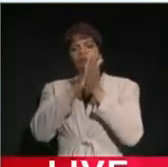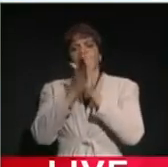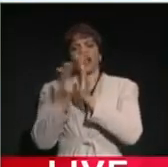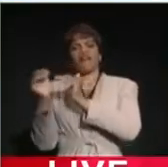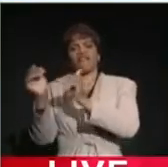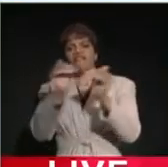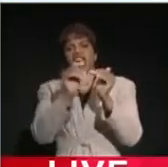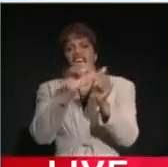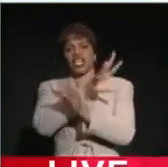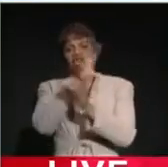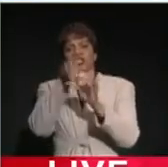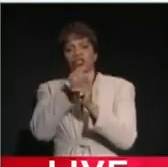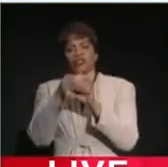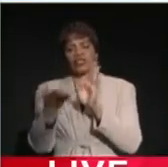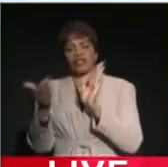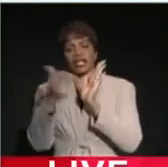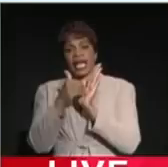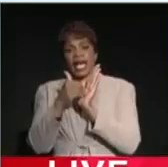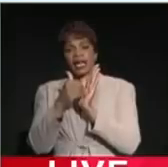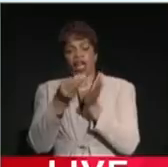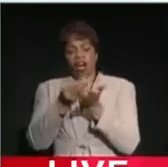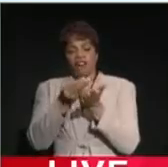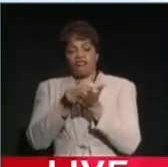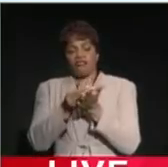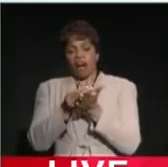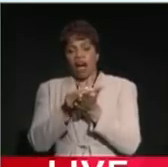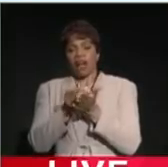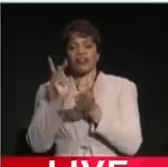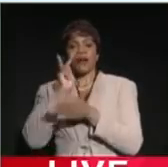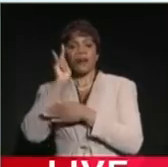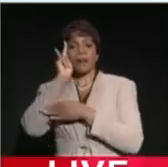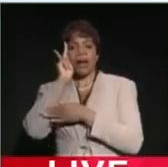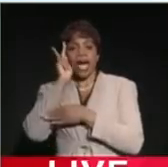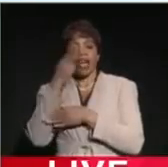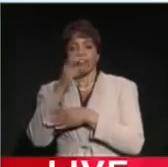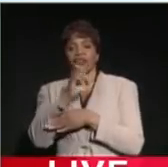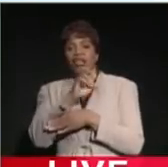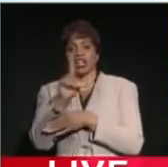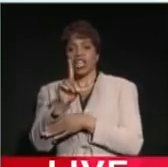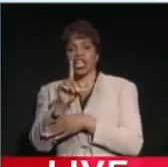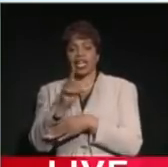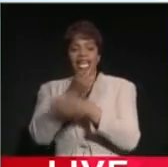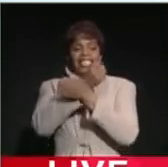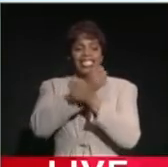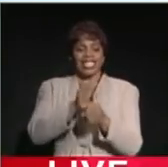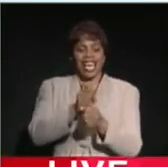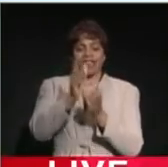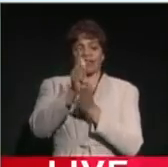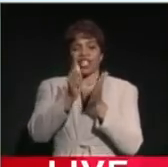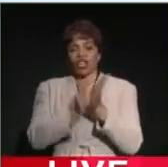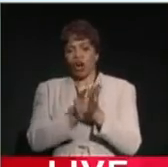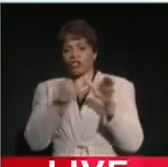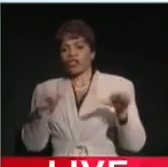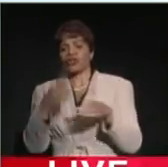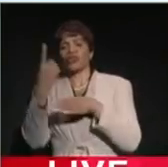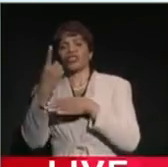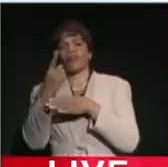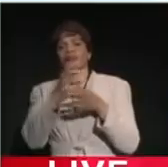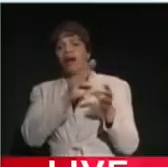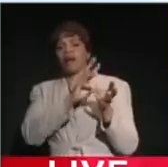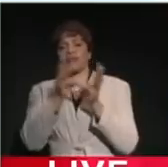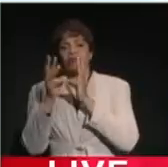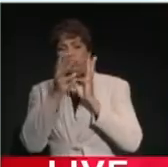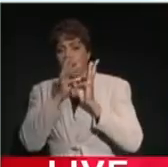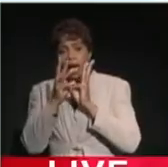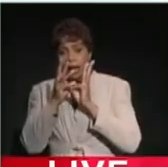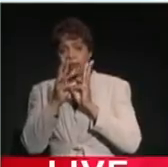again. We fund Planned Parenthood. We sign sensible gun safety laws. We do something about climate change, and we reject gimmicks,